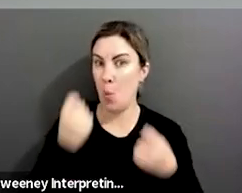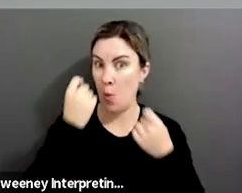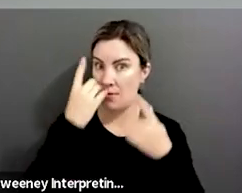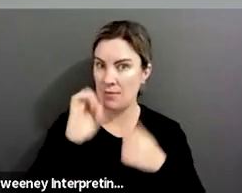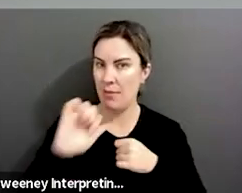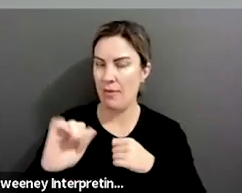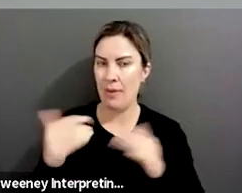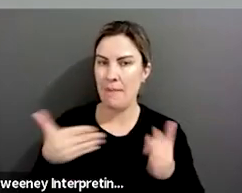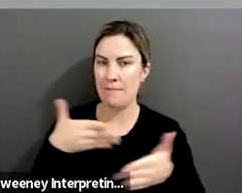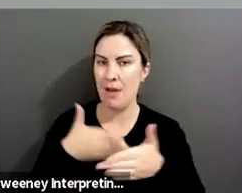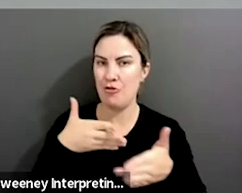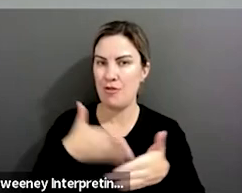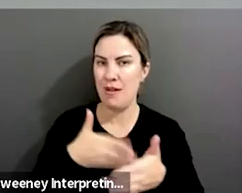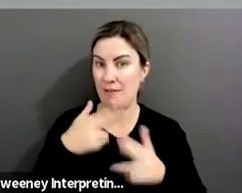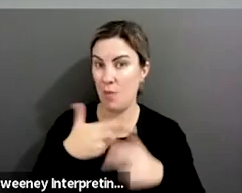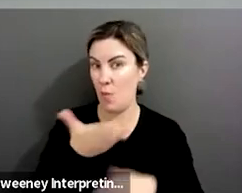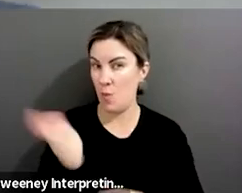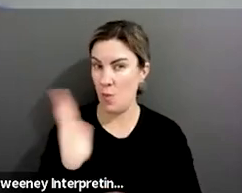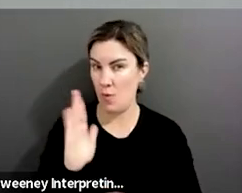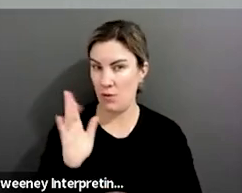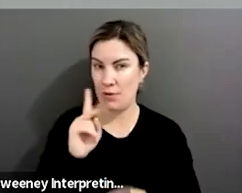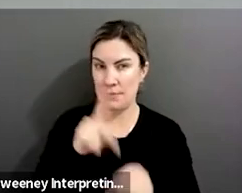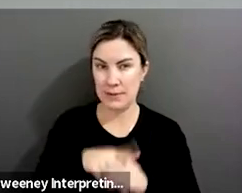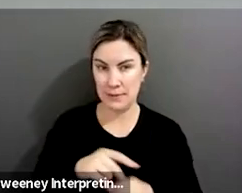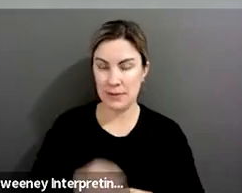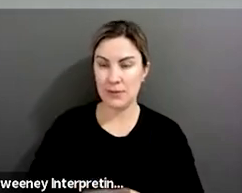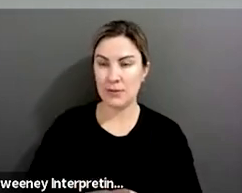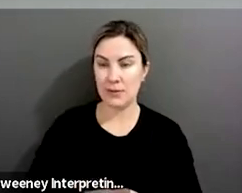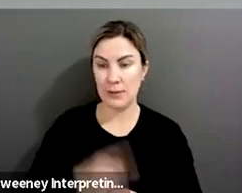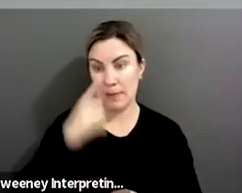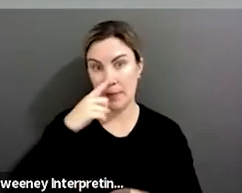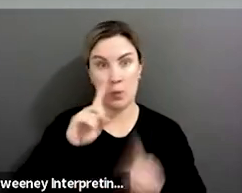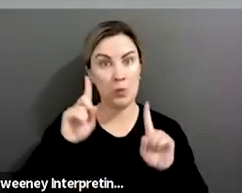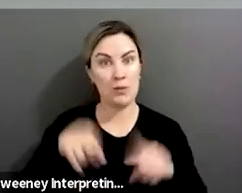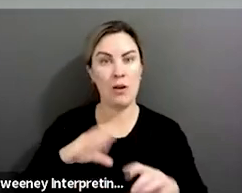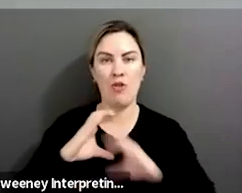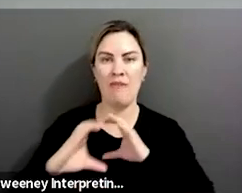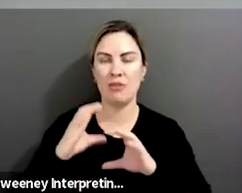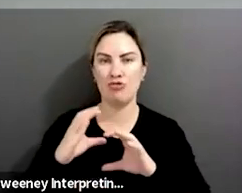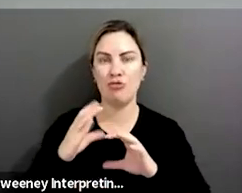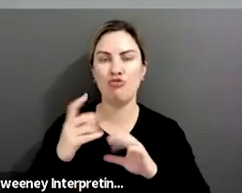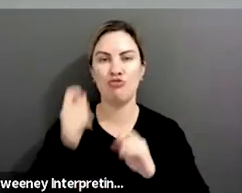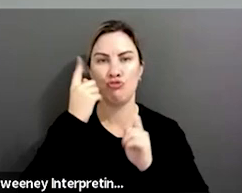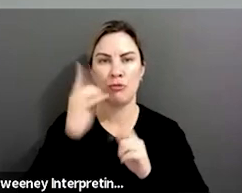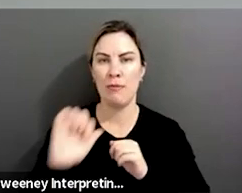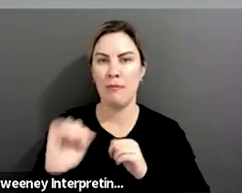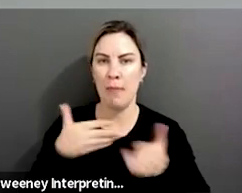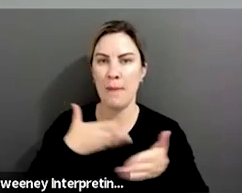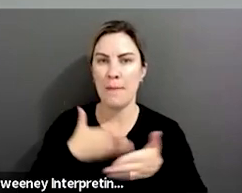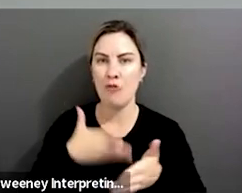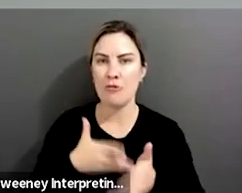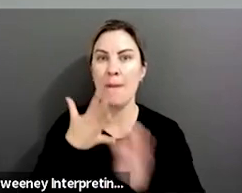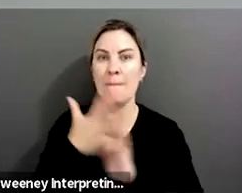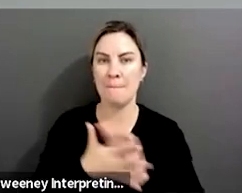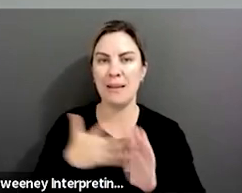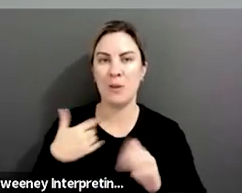barriers for these particular people, the people we're having conversations with. And we have used that for ongoing